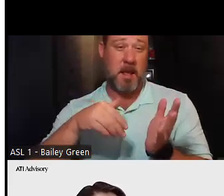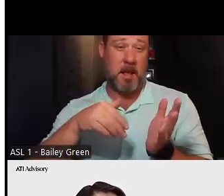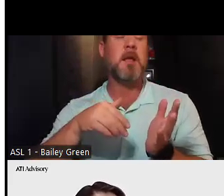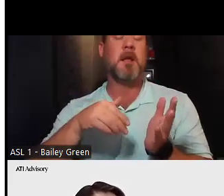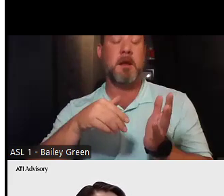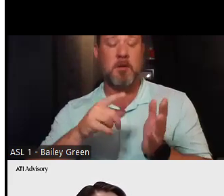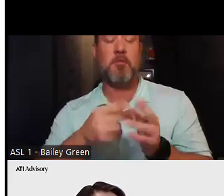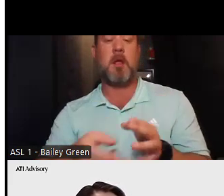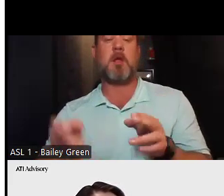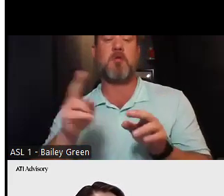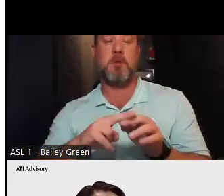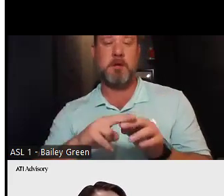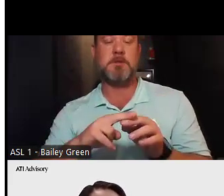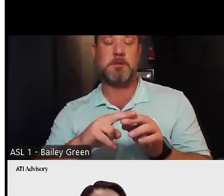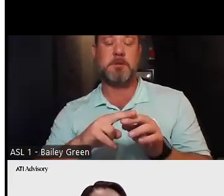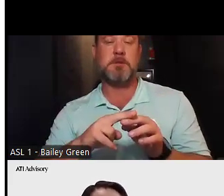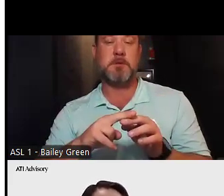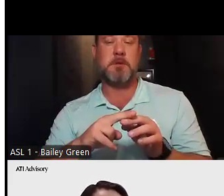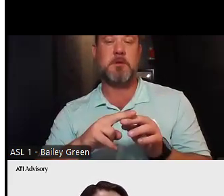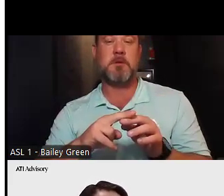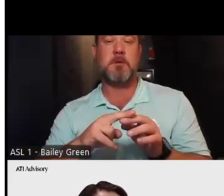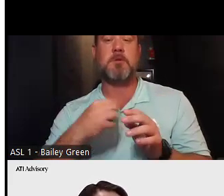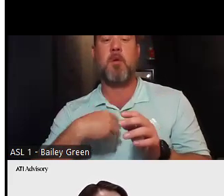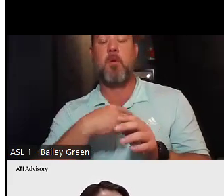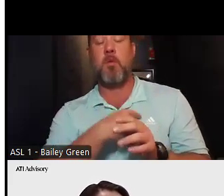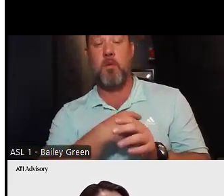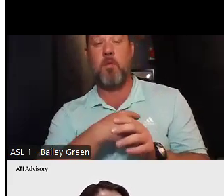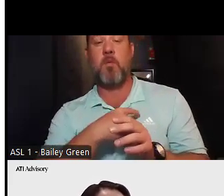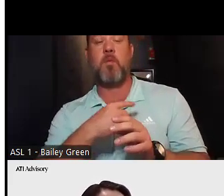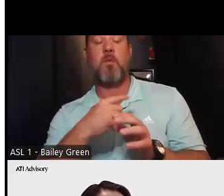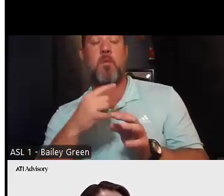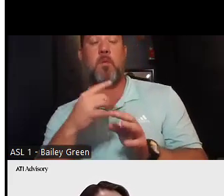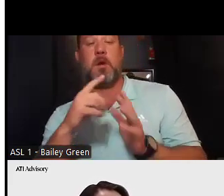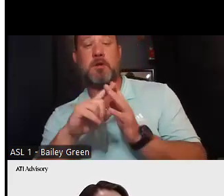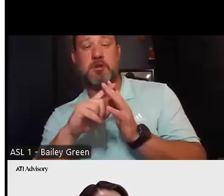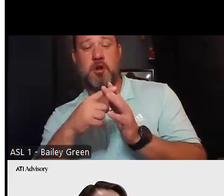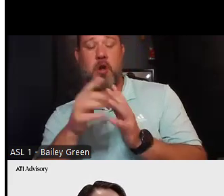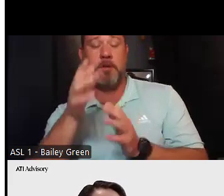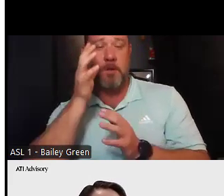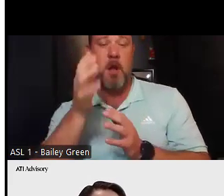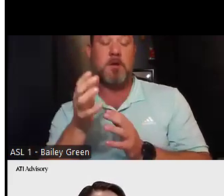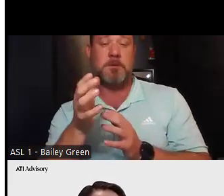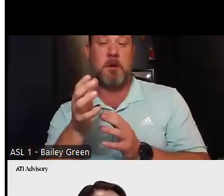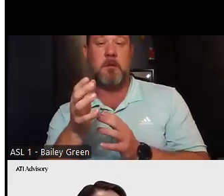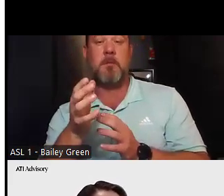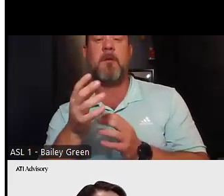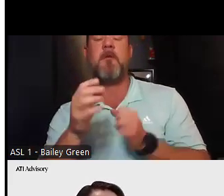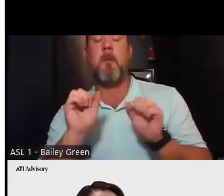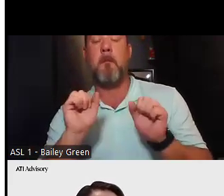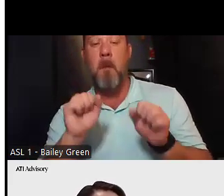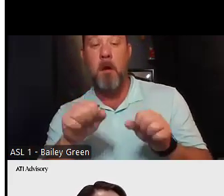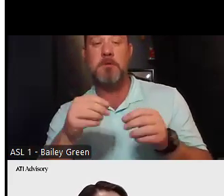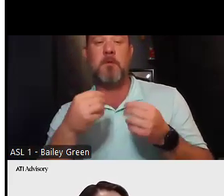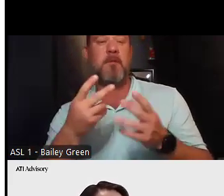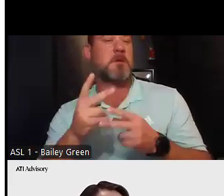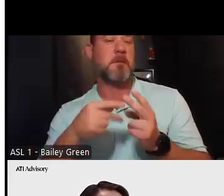really increases within Medicaid. And so what we had sort of started this concept with is, if it is possible to provide some